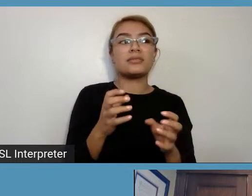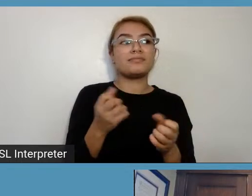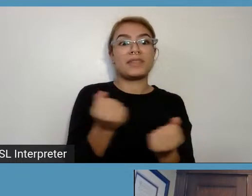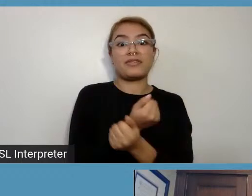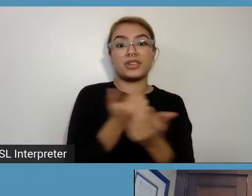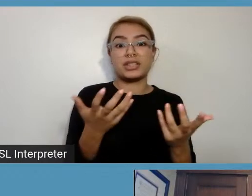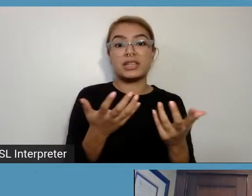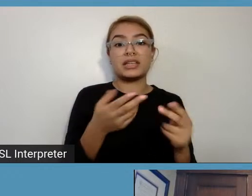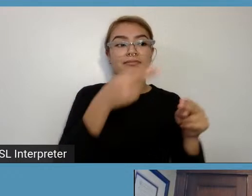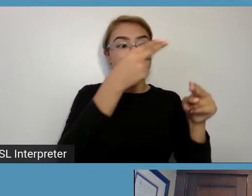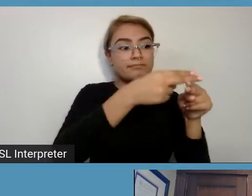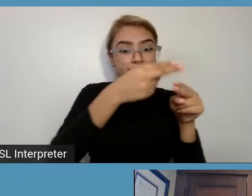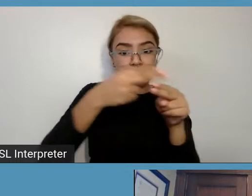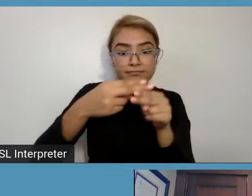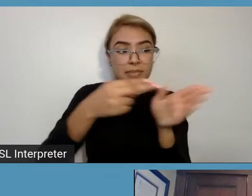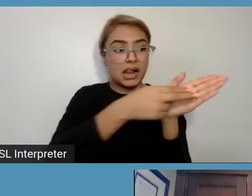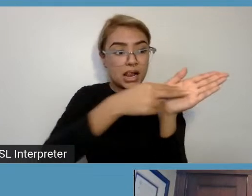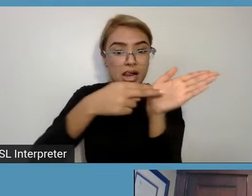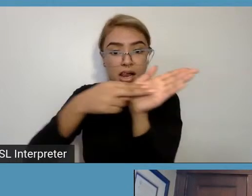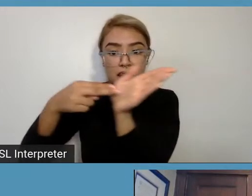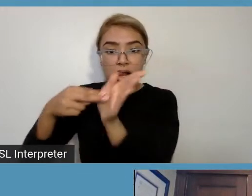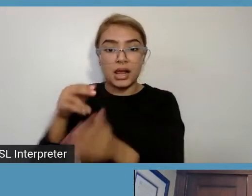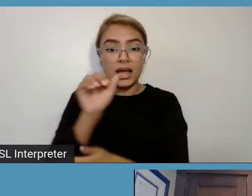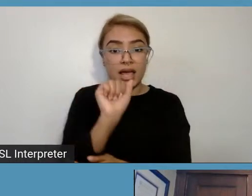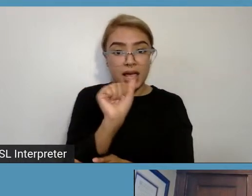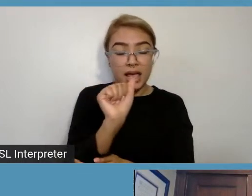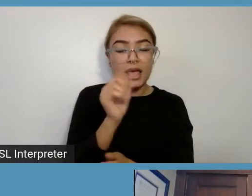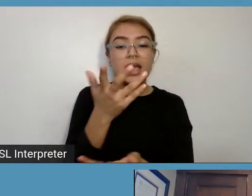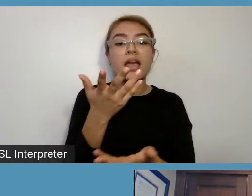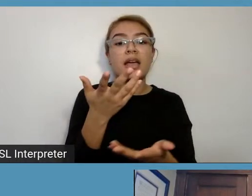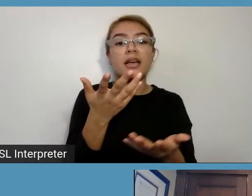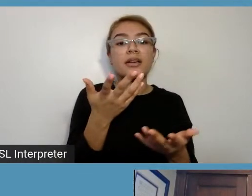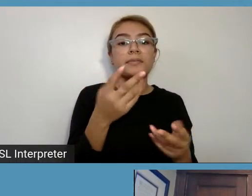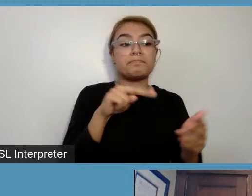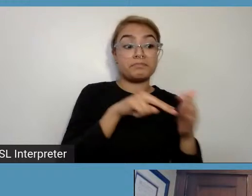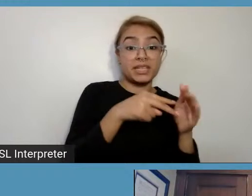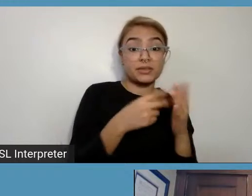was labeled Anasazi, this, that. Well, Anasazi means ancient